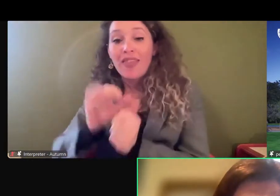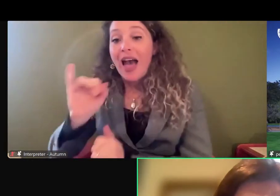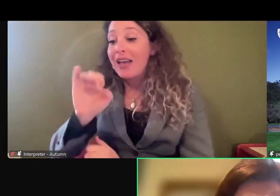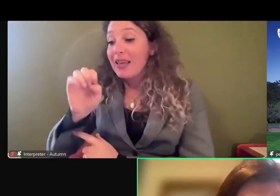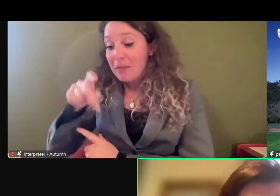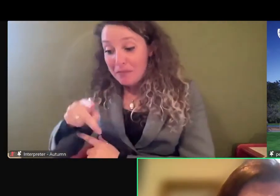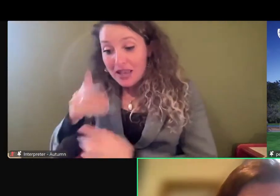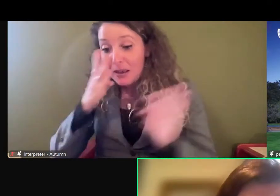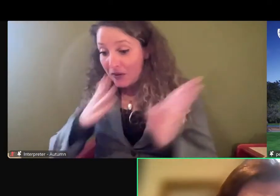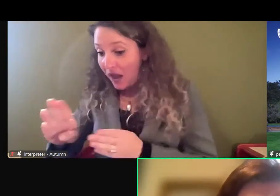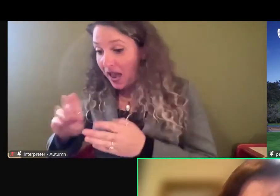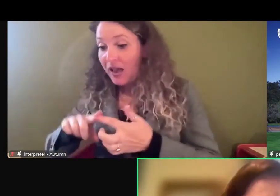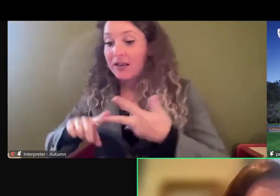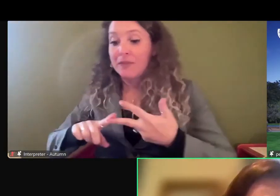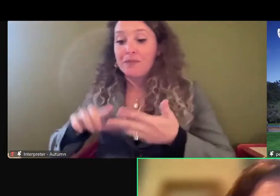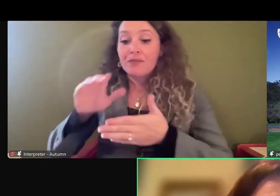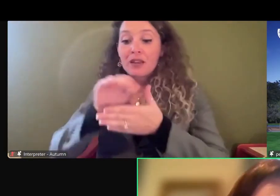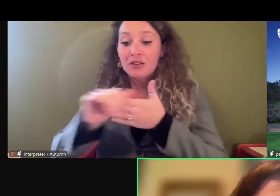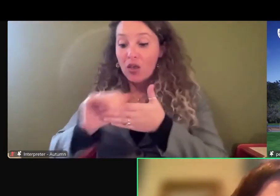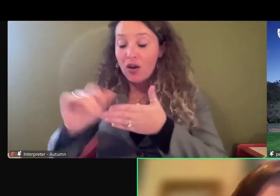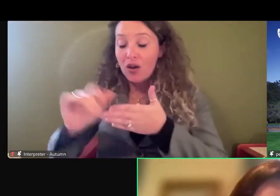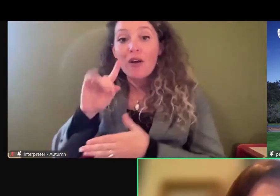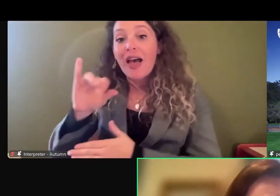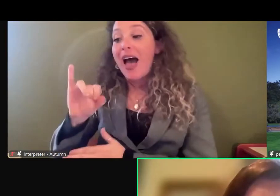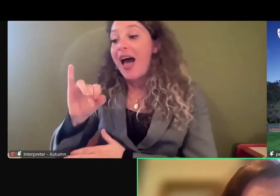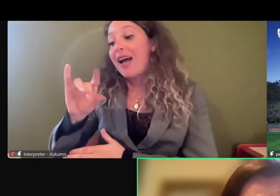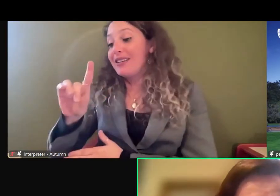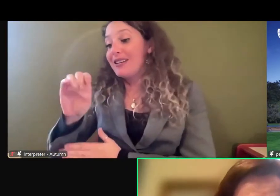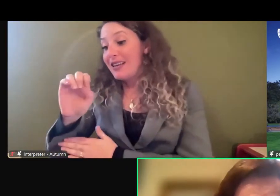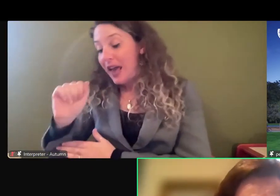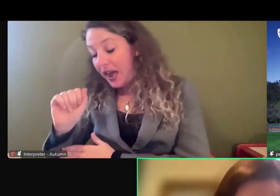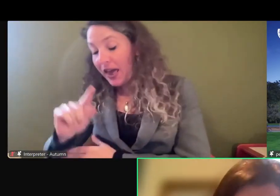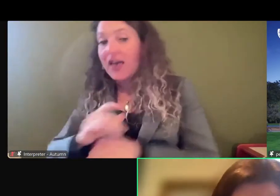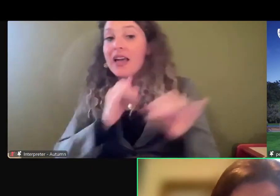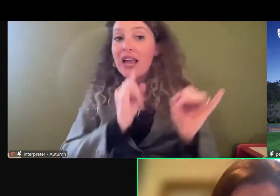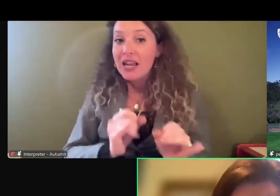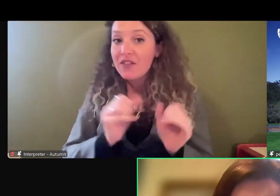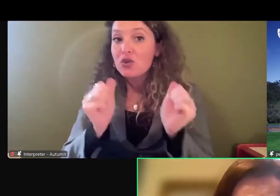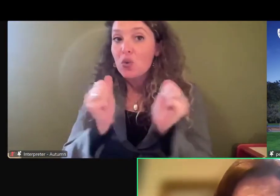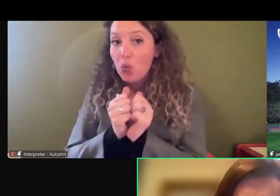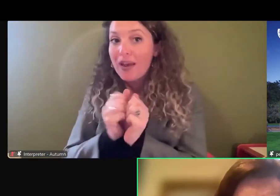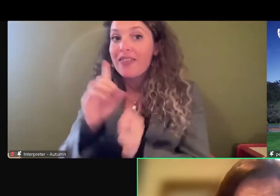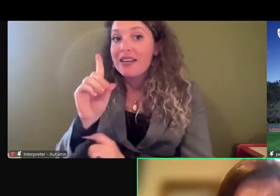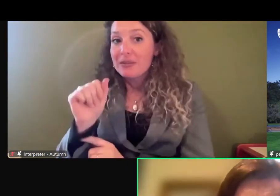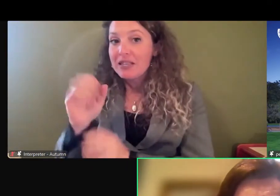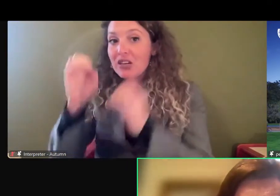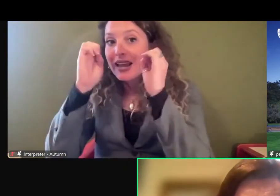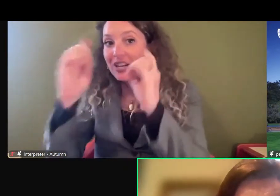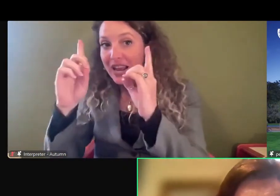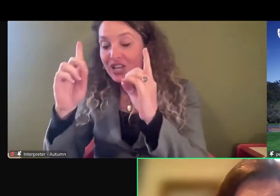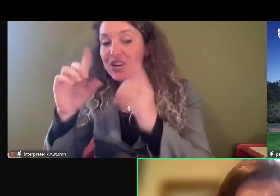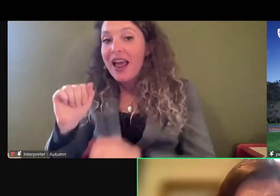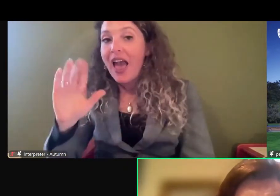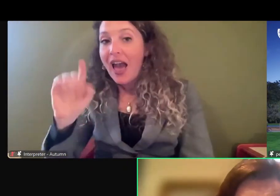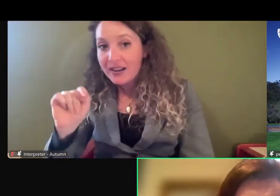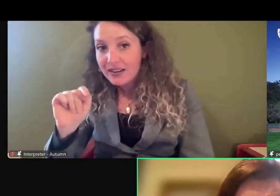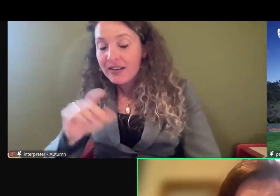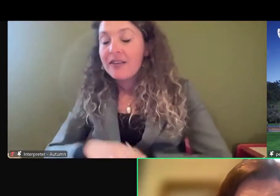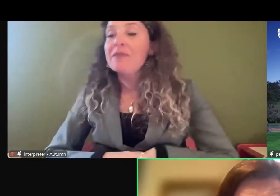dollars for the IDEA, the Individuals with Disabilities Education Act.